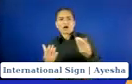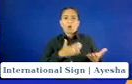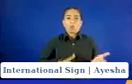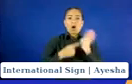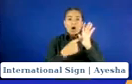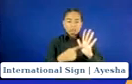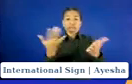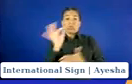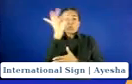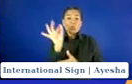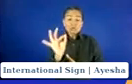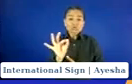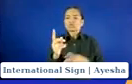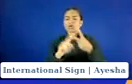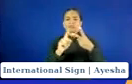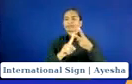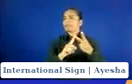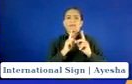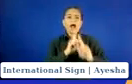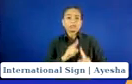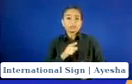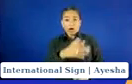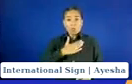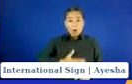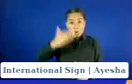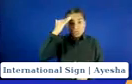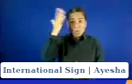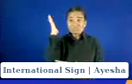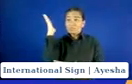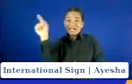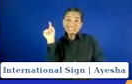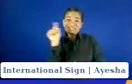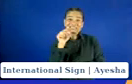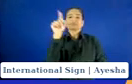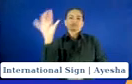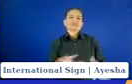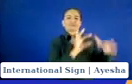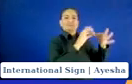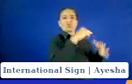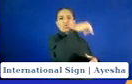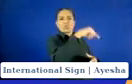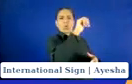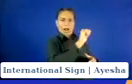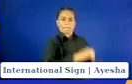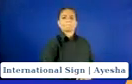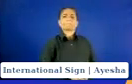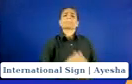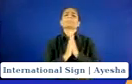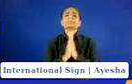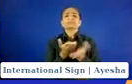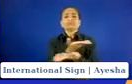box. Please state your name and organization, and if your question is directed to a specific